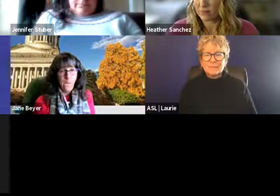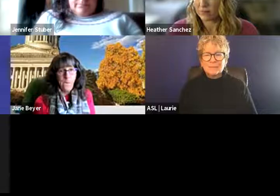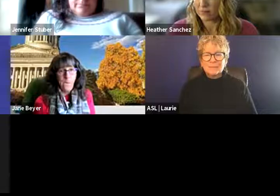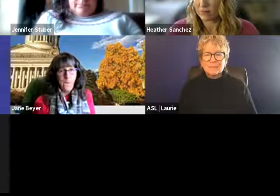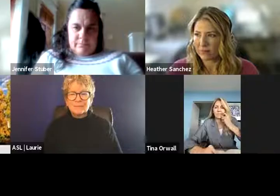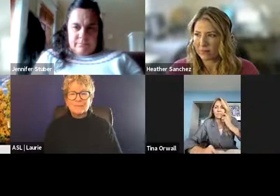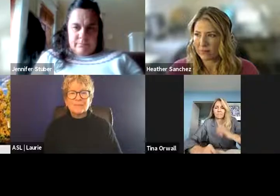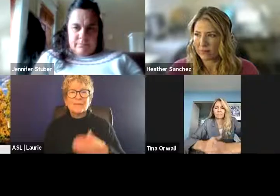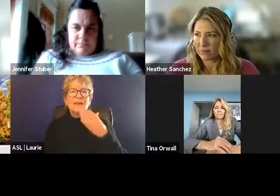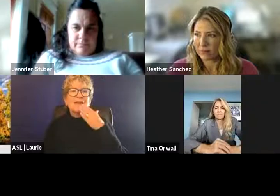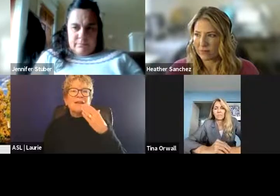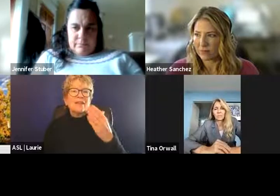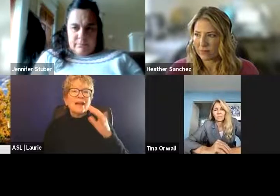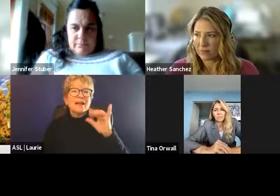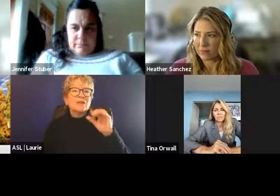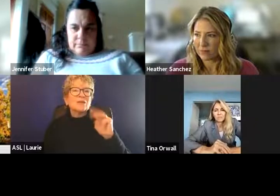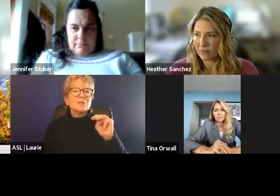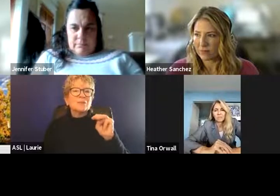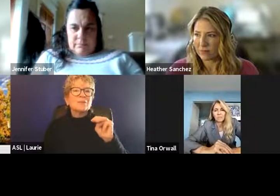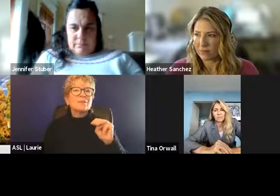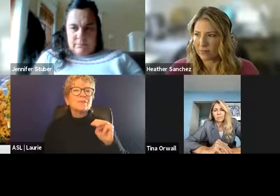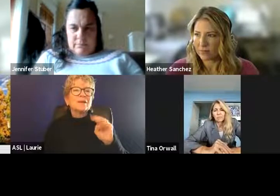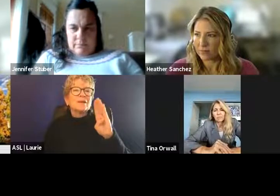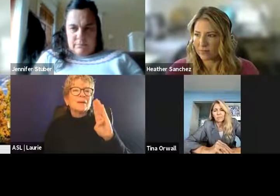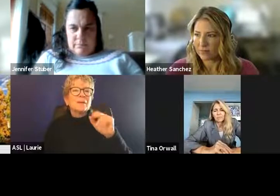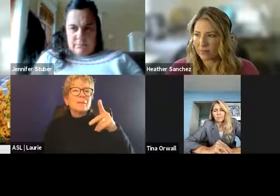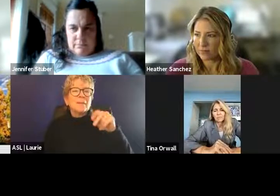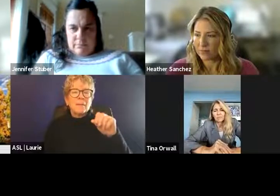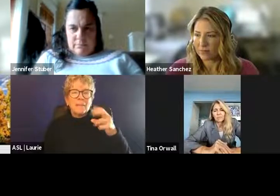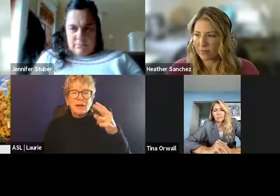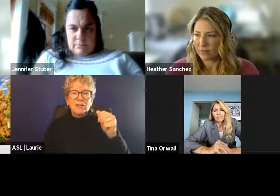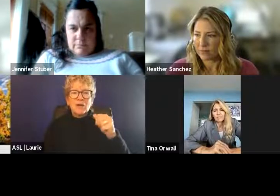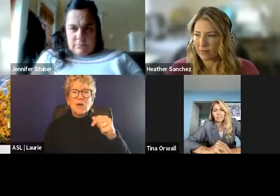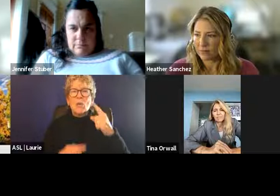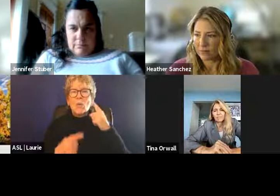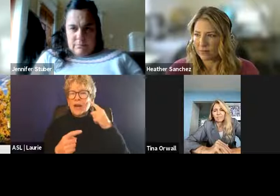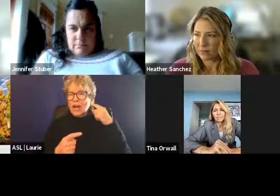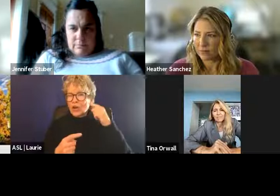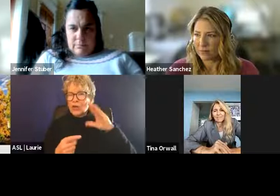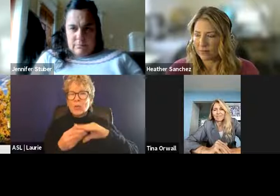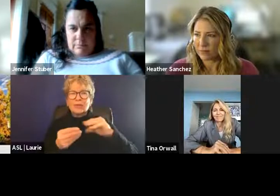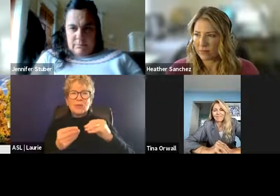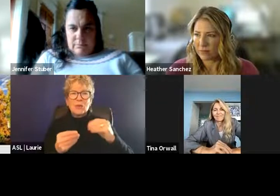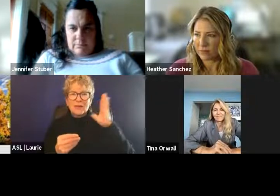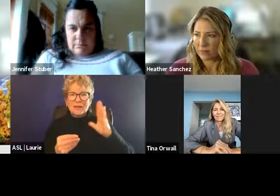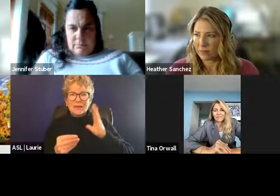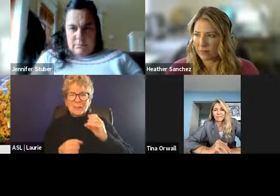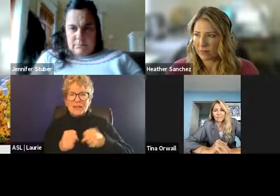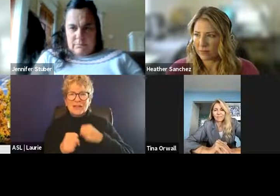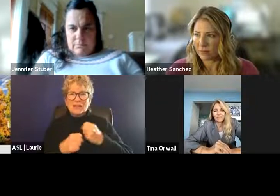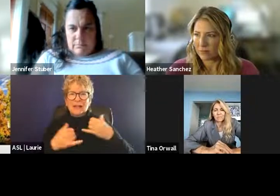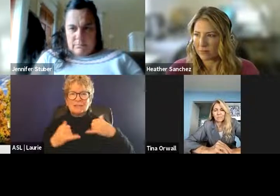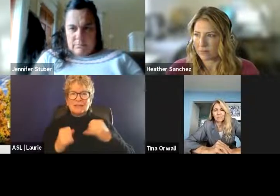Thank you, Jim. I was inspired when I heard your story many years back. I still am. And I feel